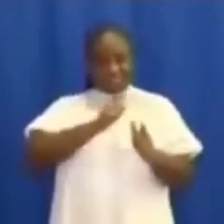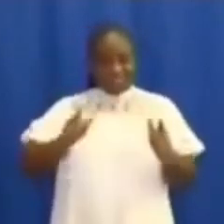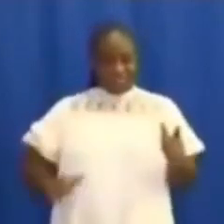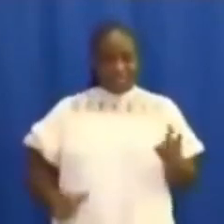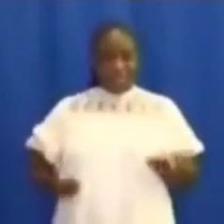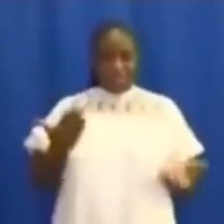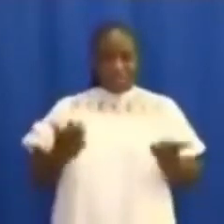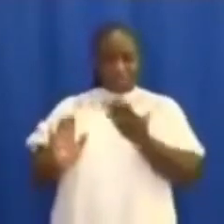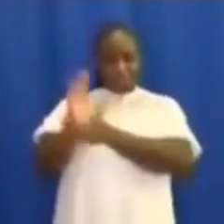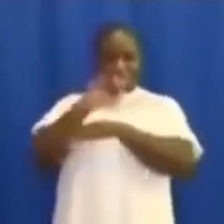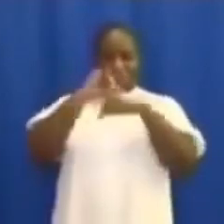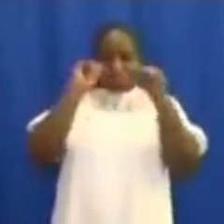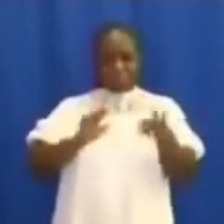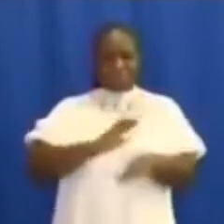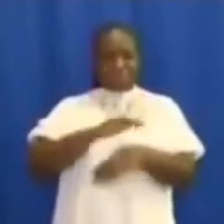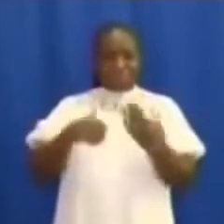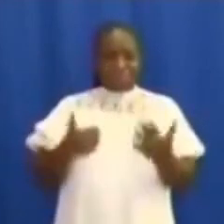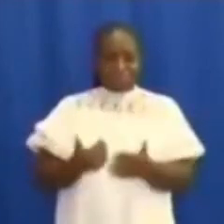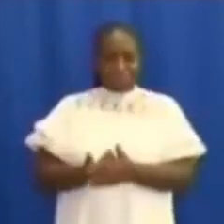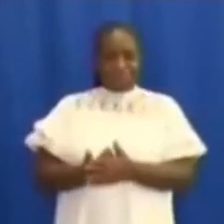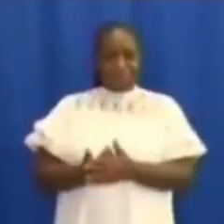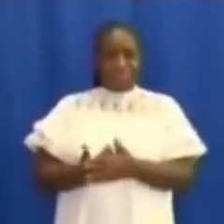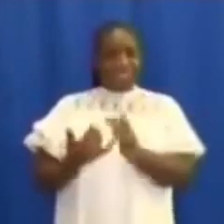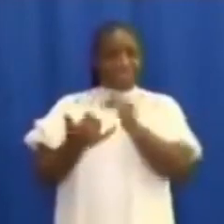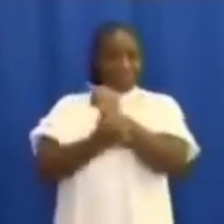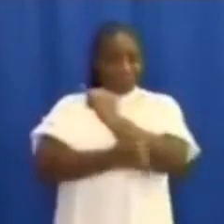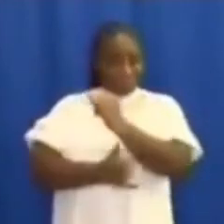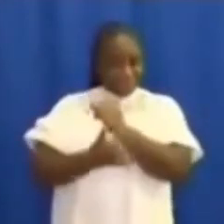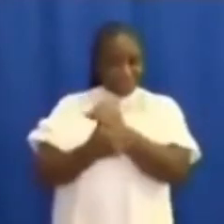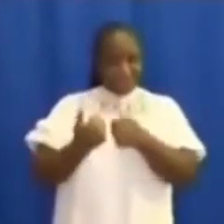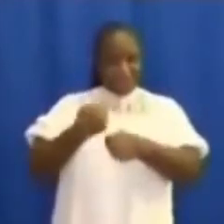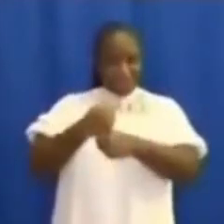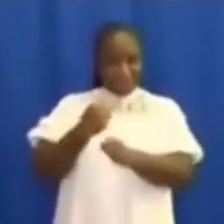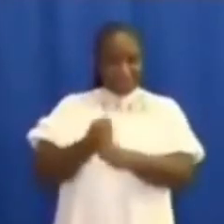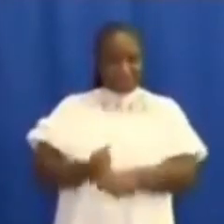May God bless us all in our homeland, Ghana, and make her